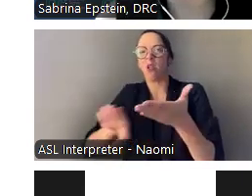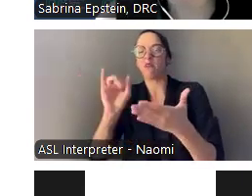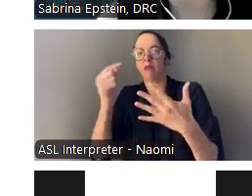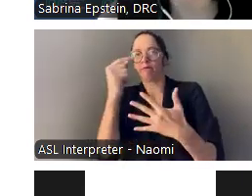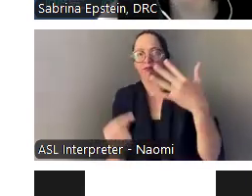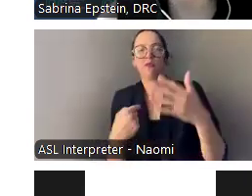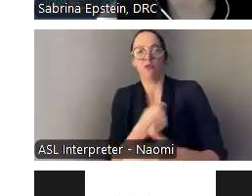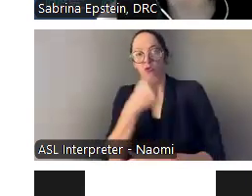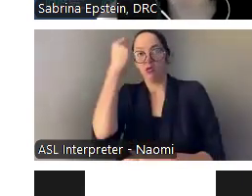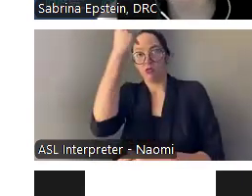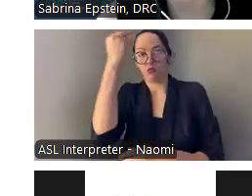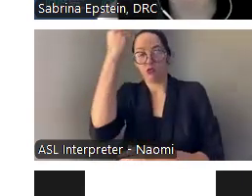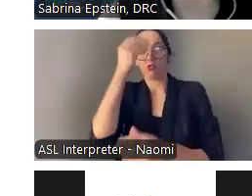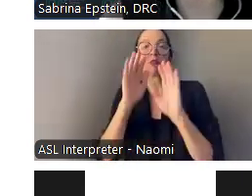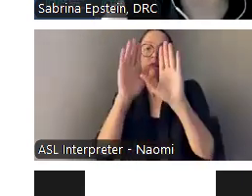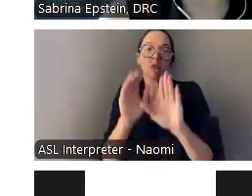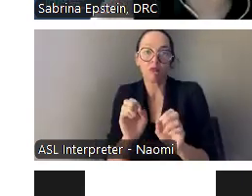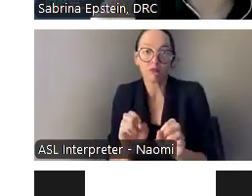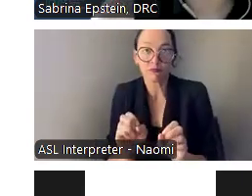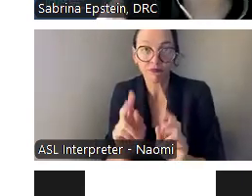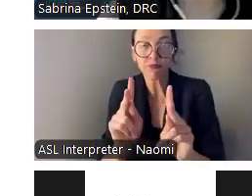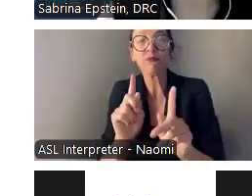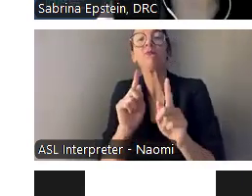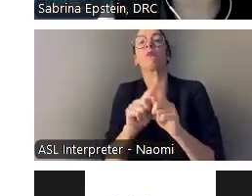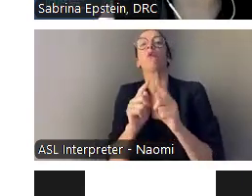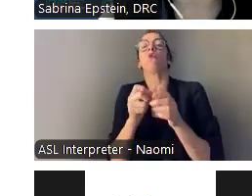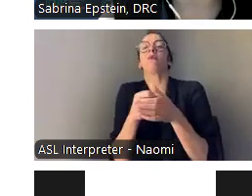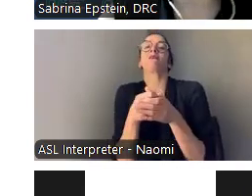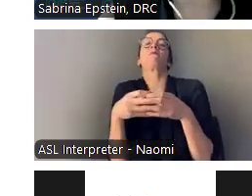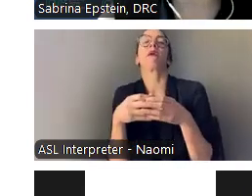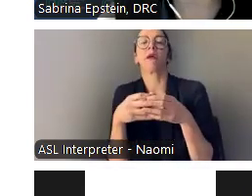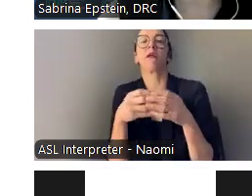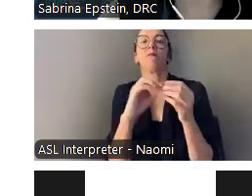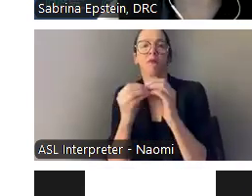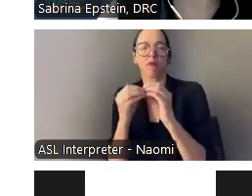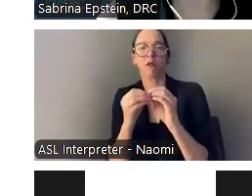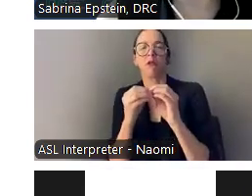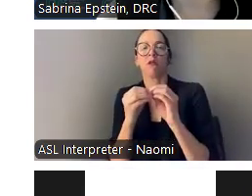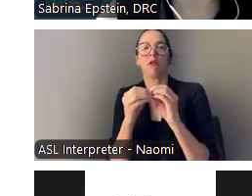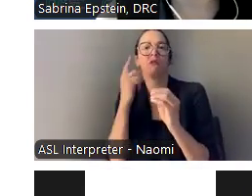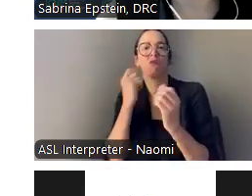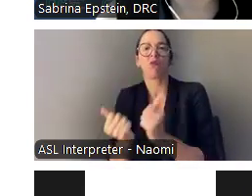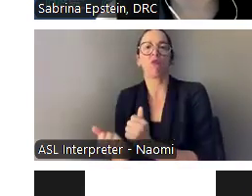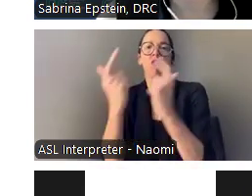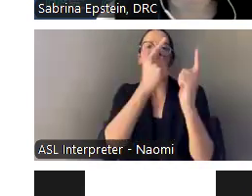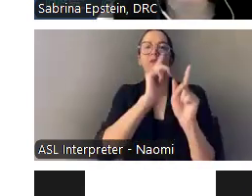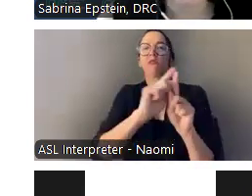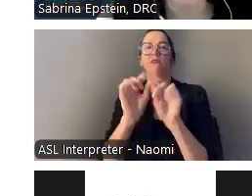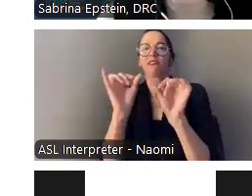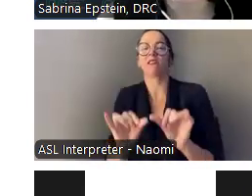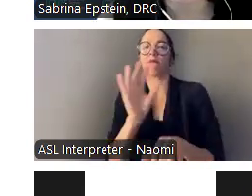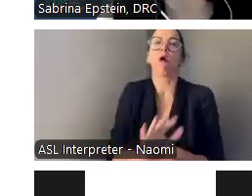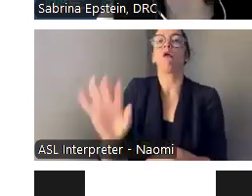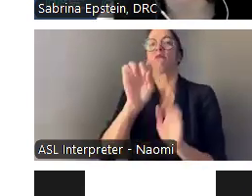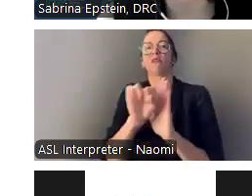metrics across the different LTSS systems in the state, not only in Medi-Cal, and that there should be stakeholder